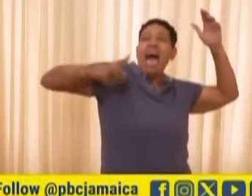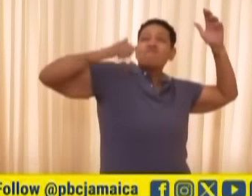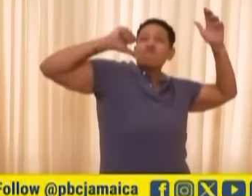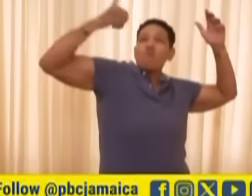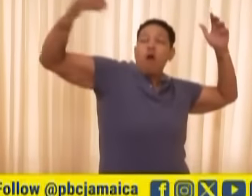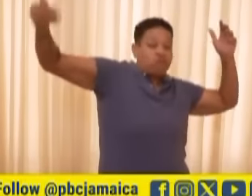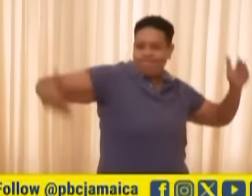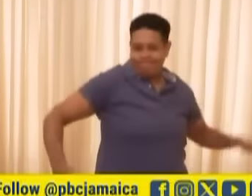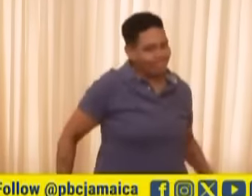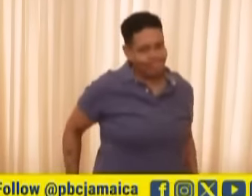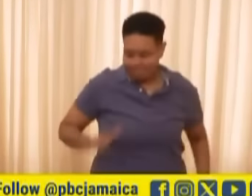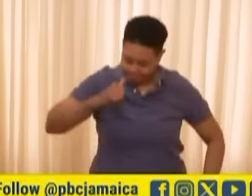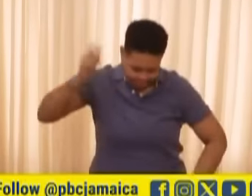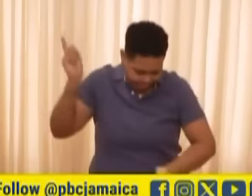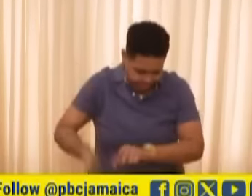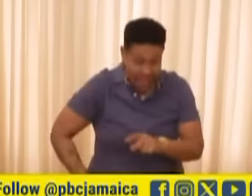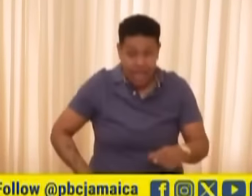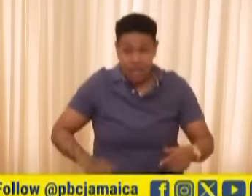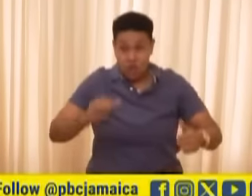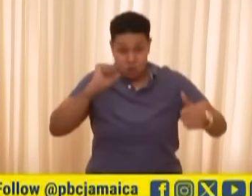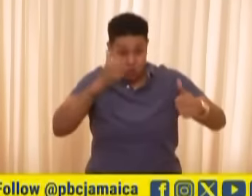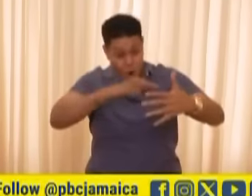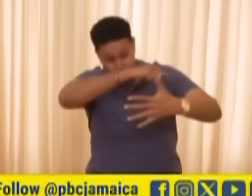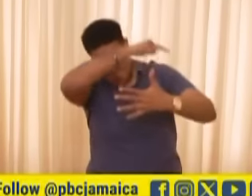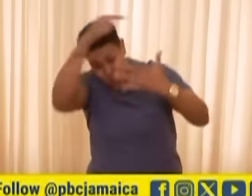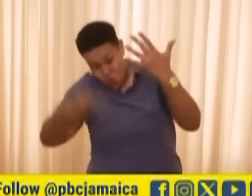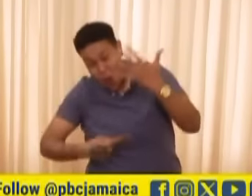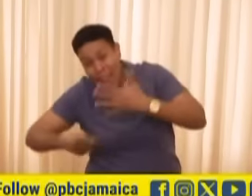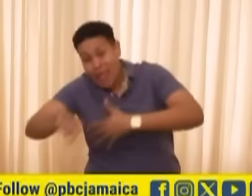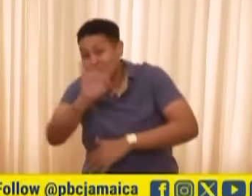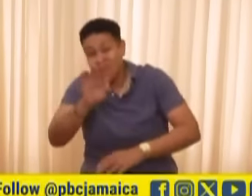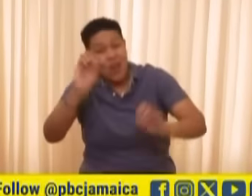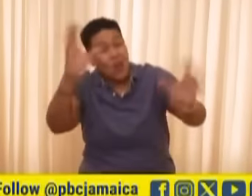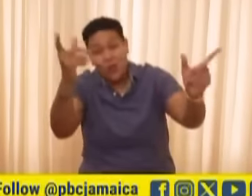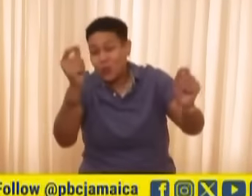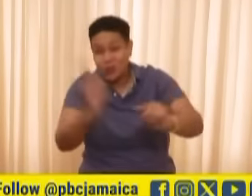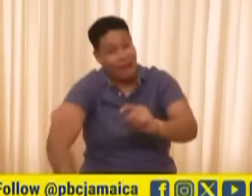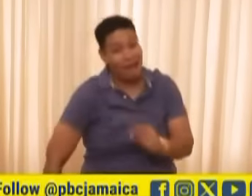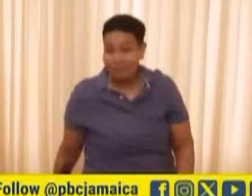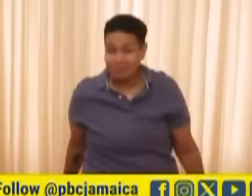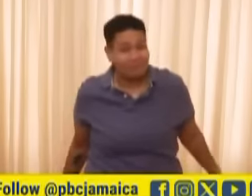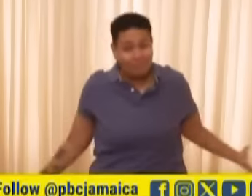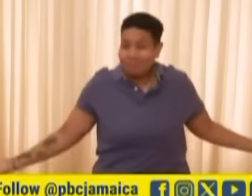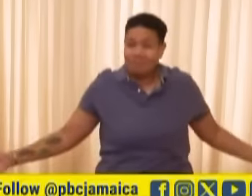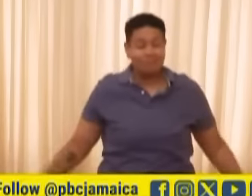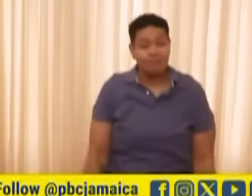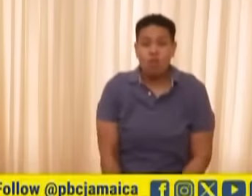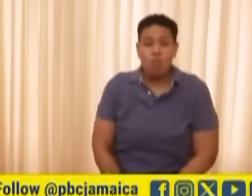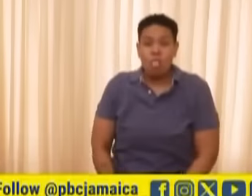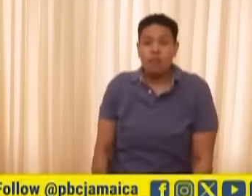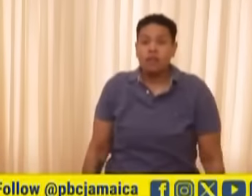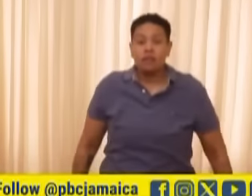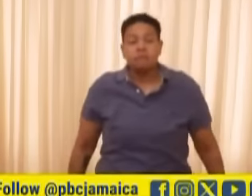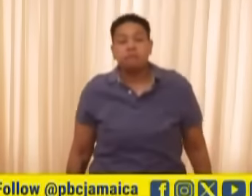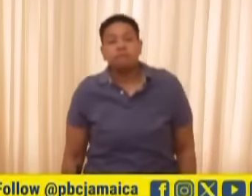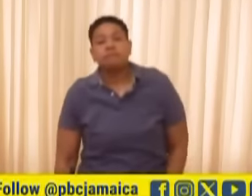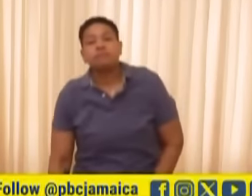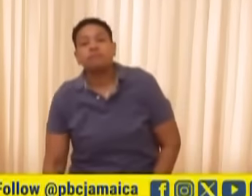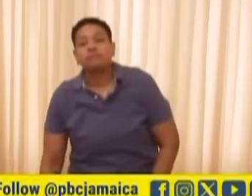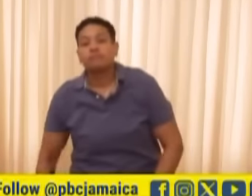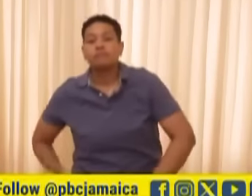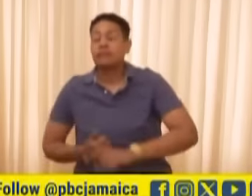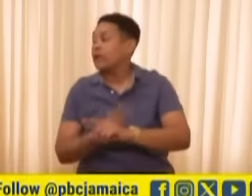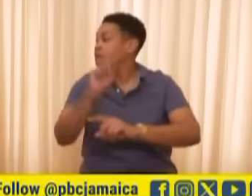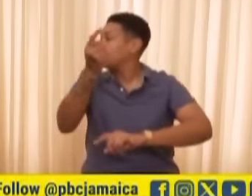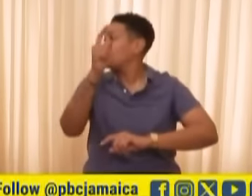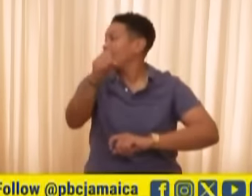time between now and next week Friday. Okay. All right, let's take the first question. Thank you, Cheryl,